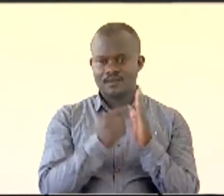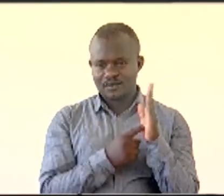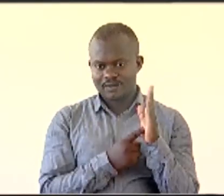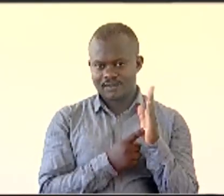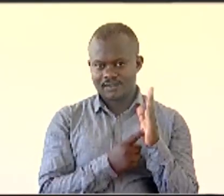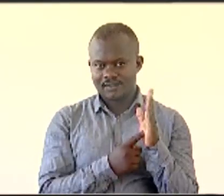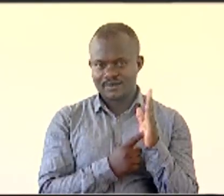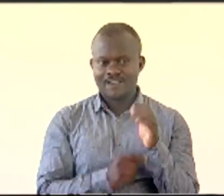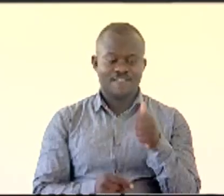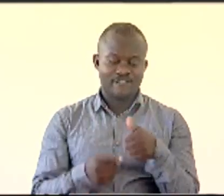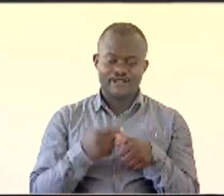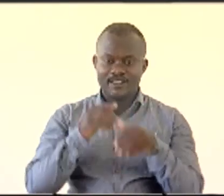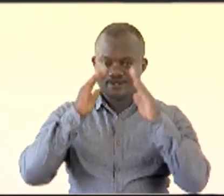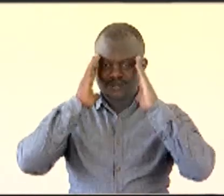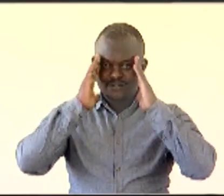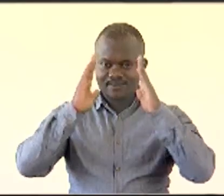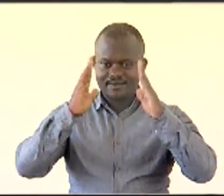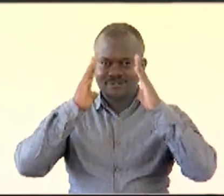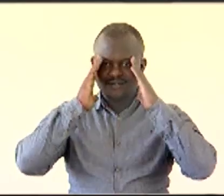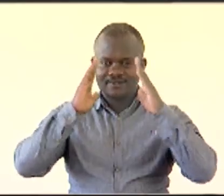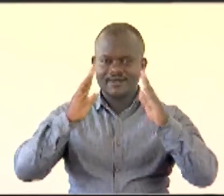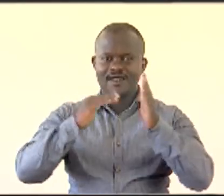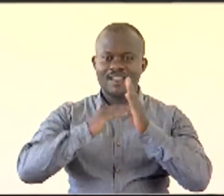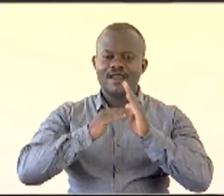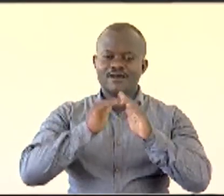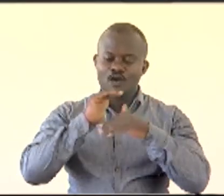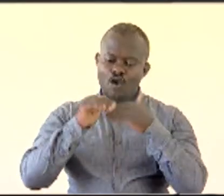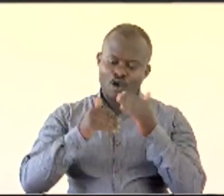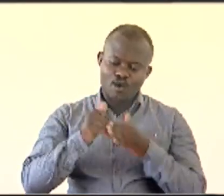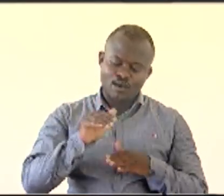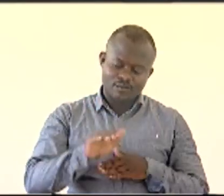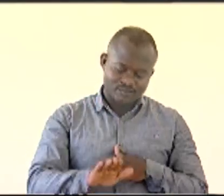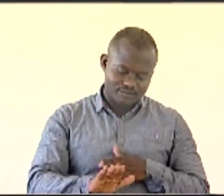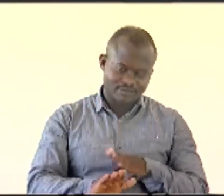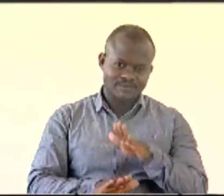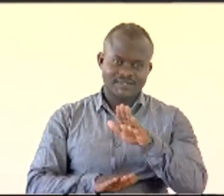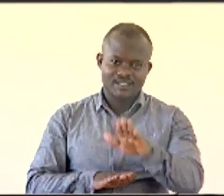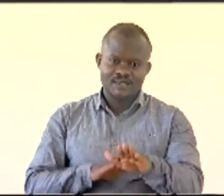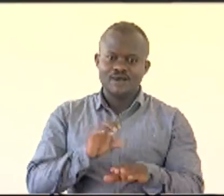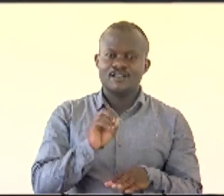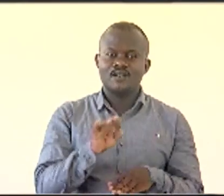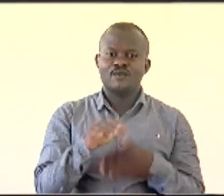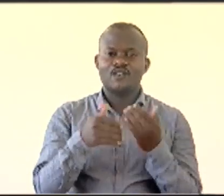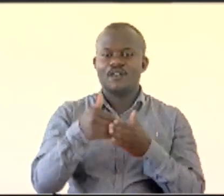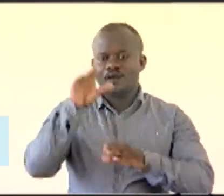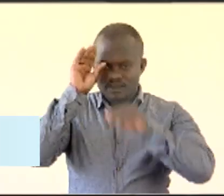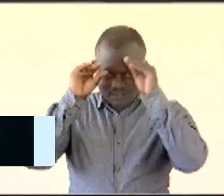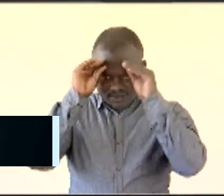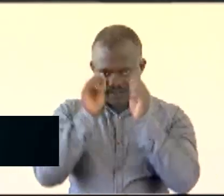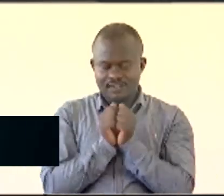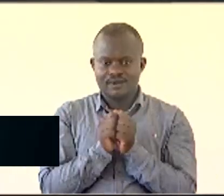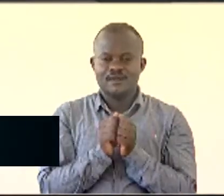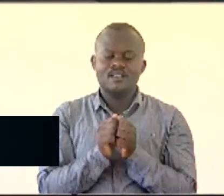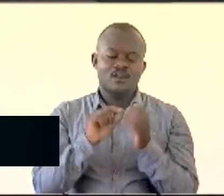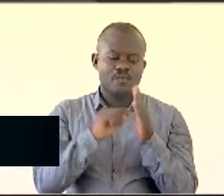to pay attention and follow all the steps of this lesson. Point